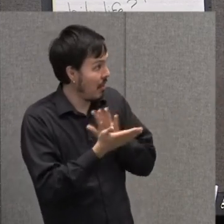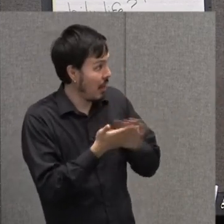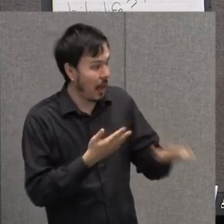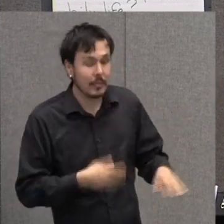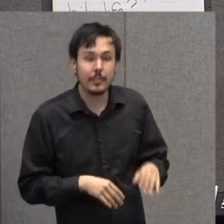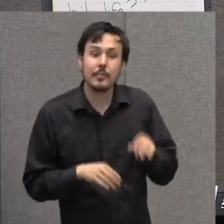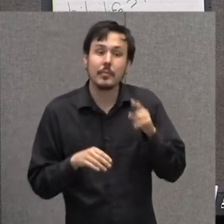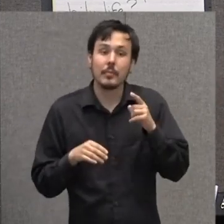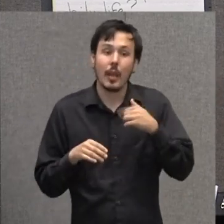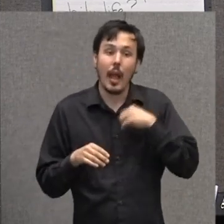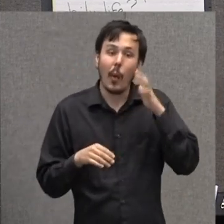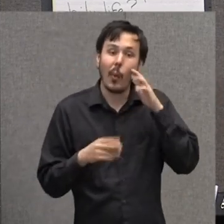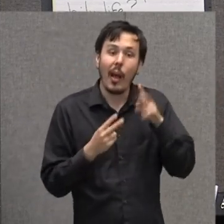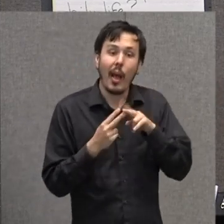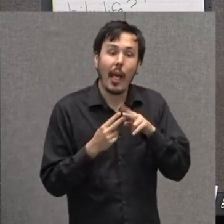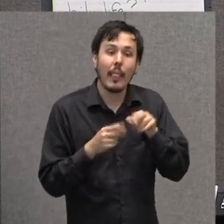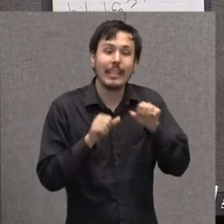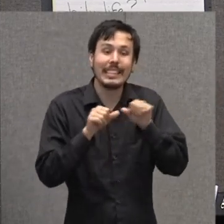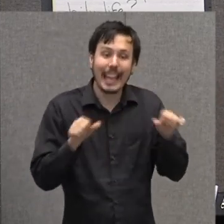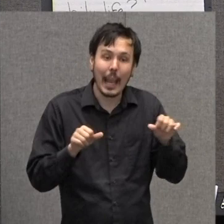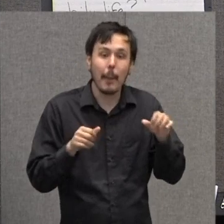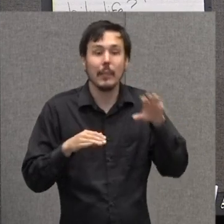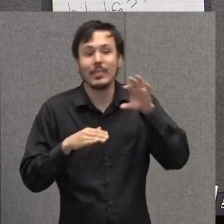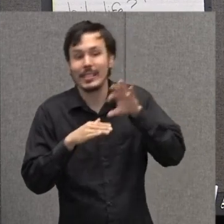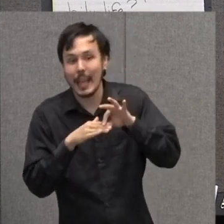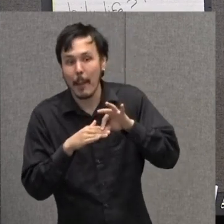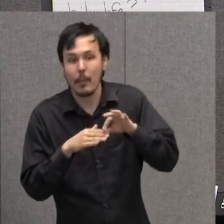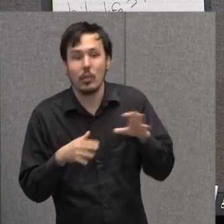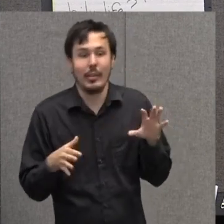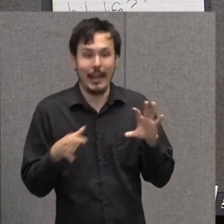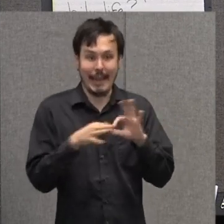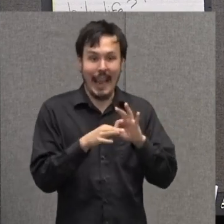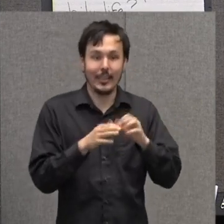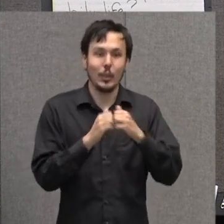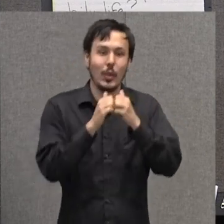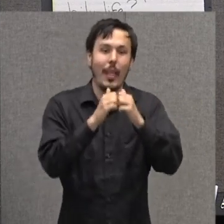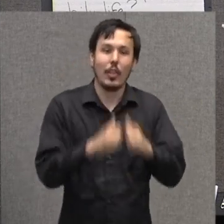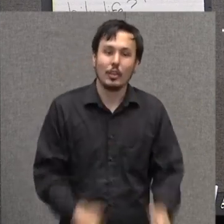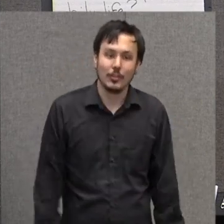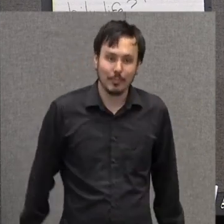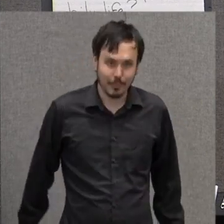staple and attach those two together.